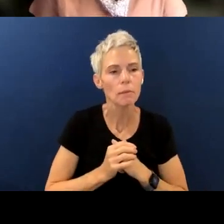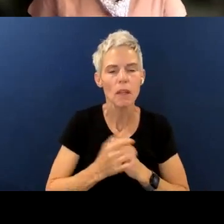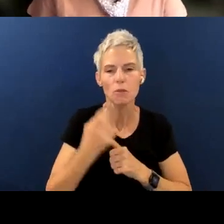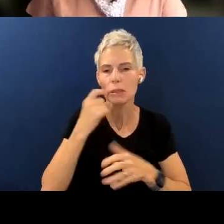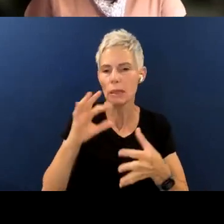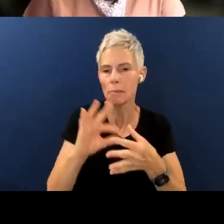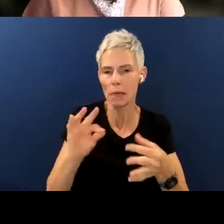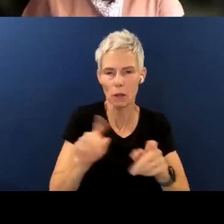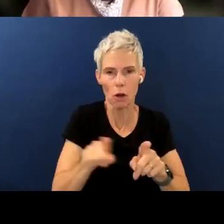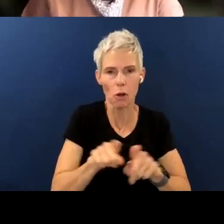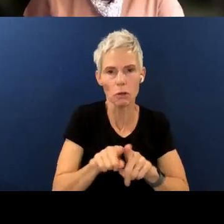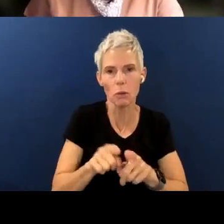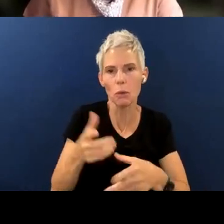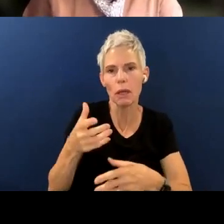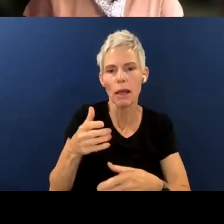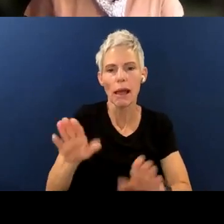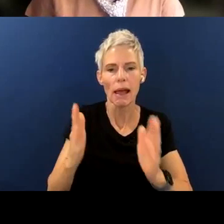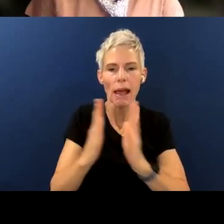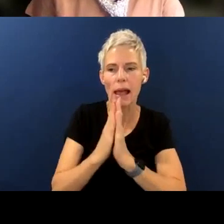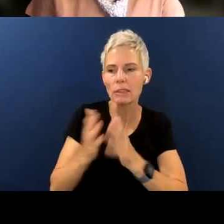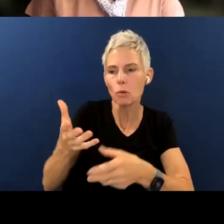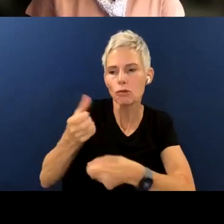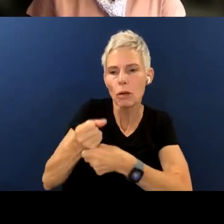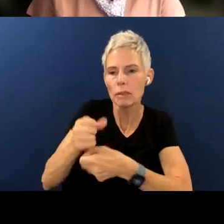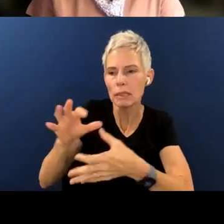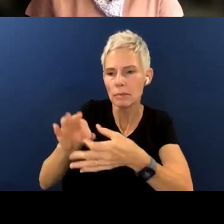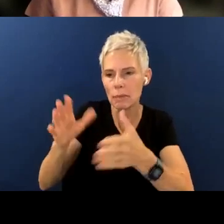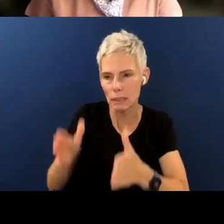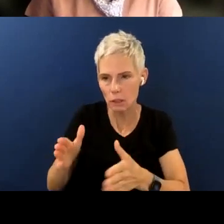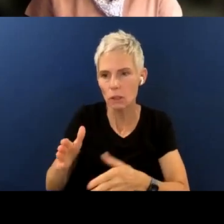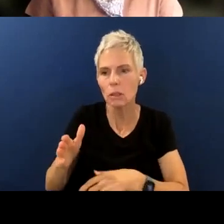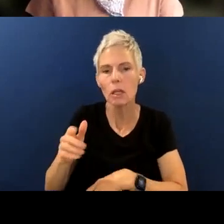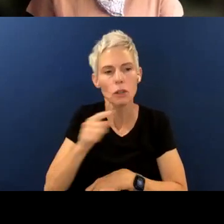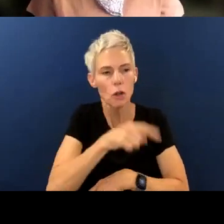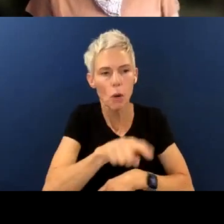we also asked about trusted messengers to the populations disproportionately